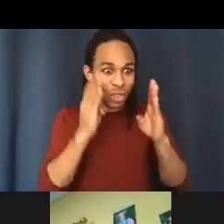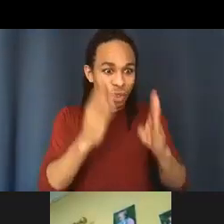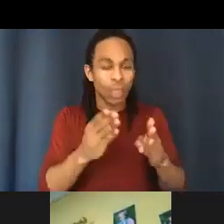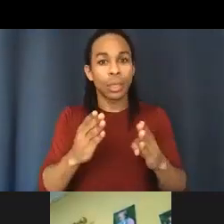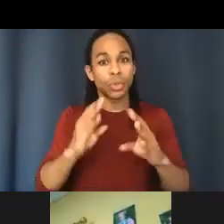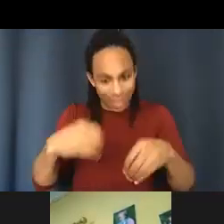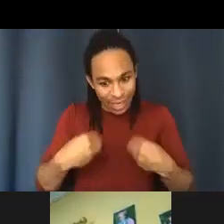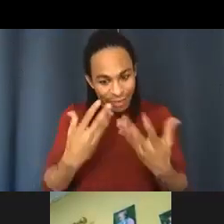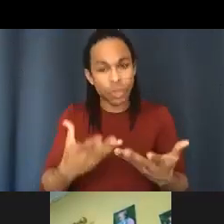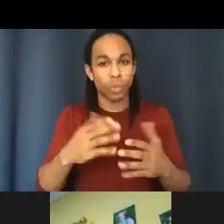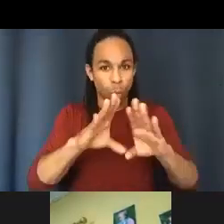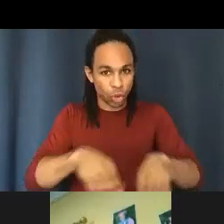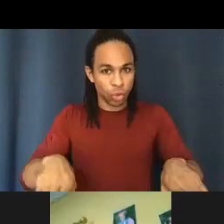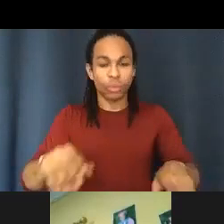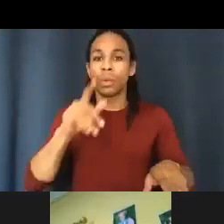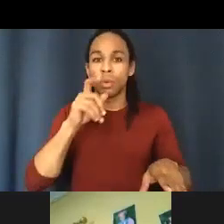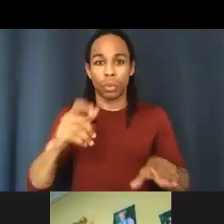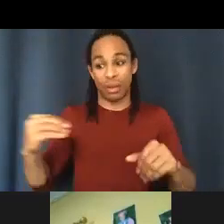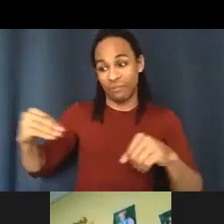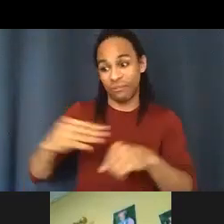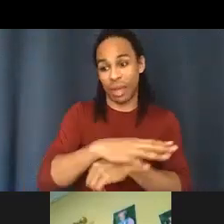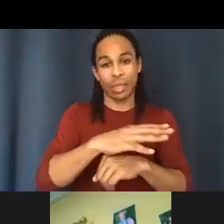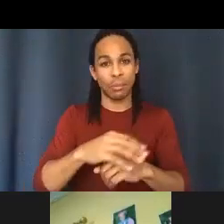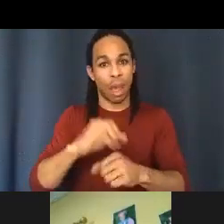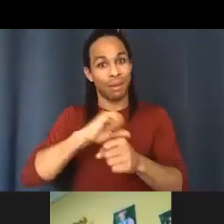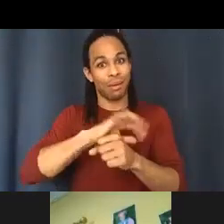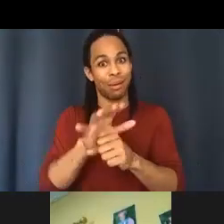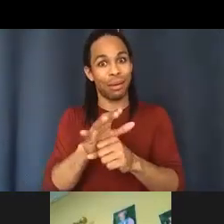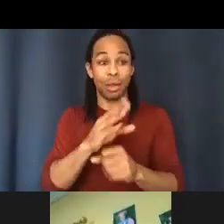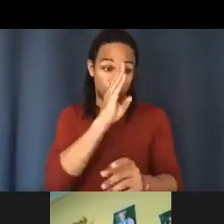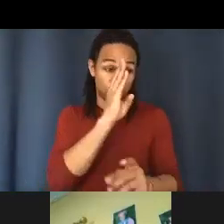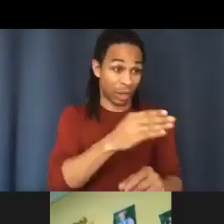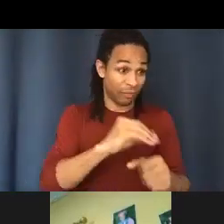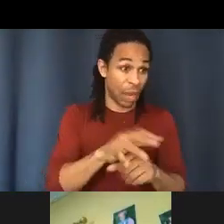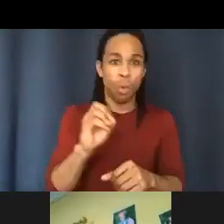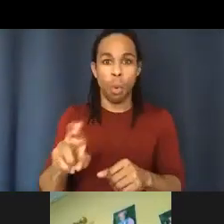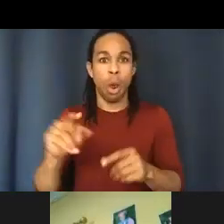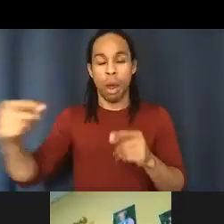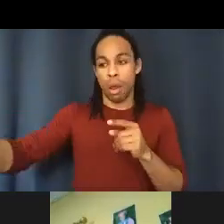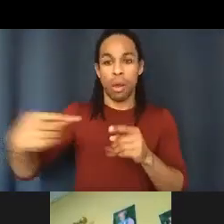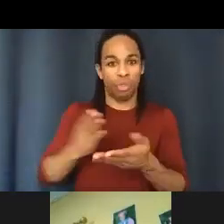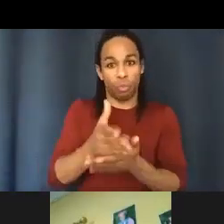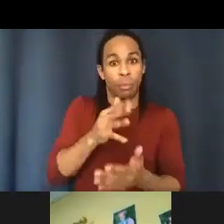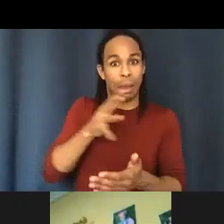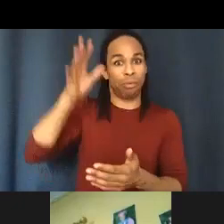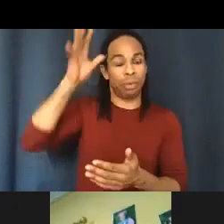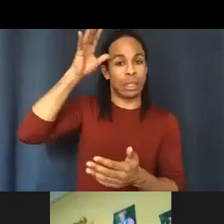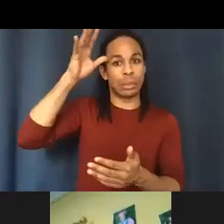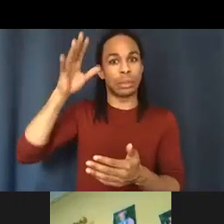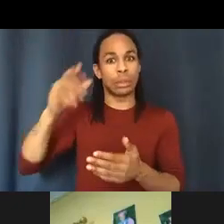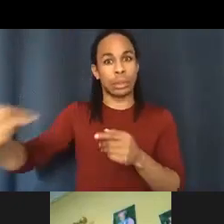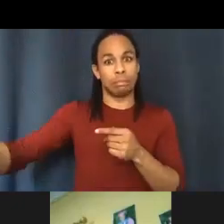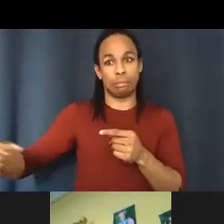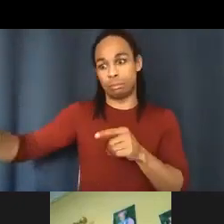being affected directly or indirectly. So my partners, Ash Women's Foundation, we're also seeing a change since